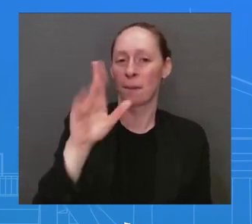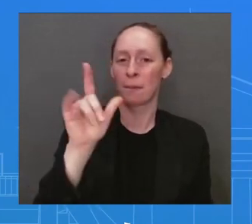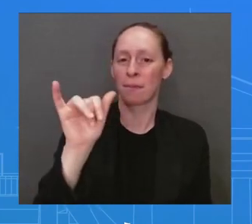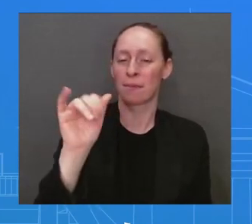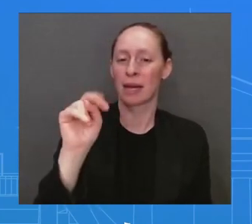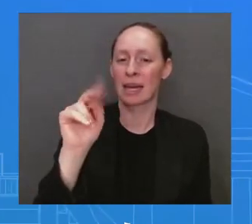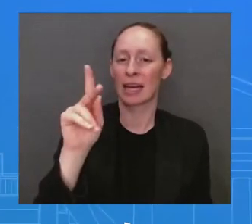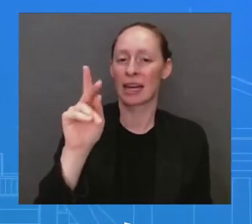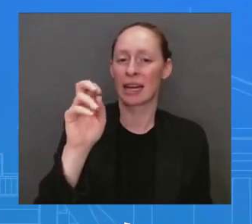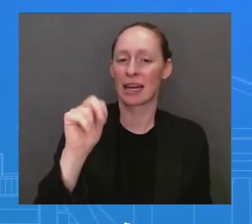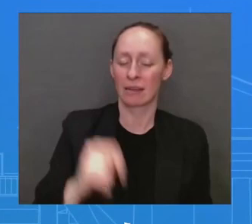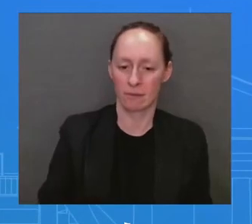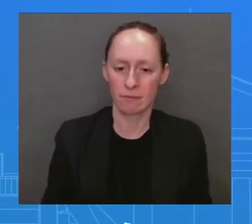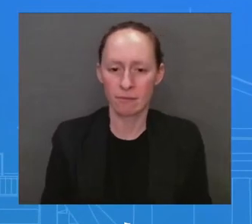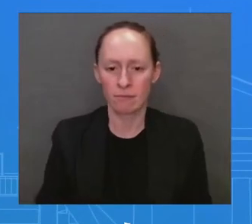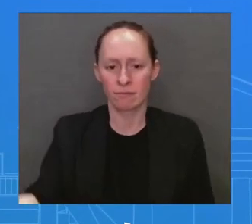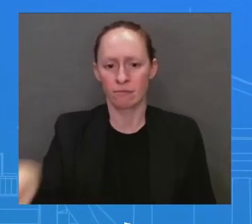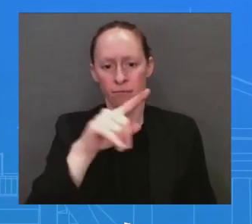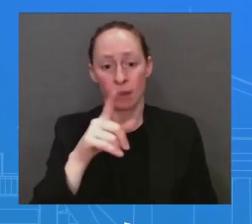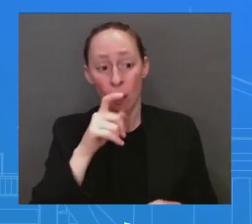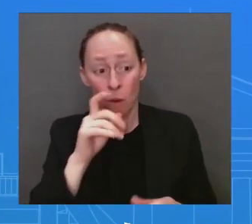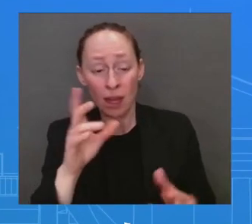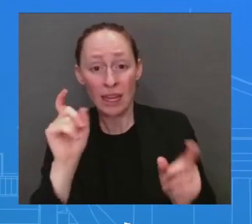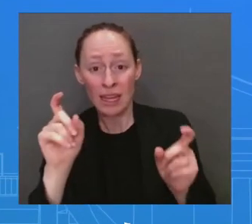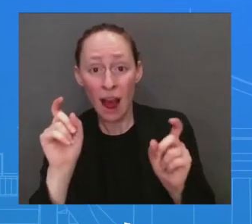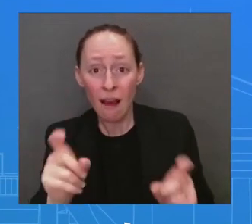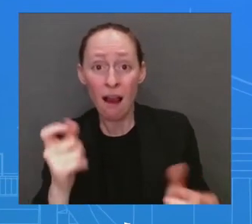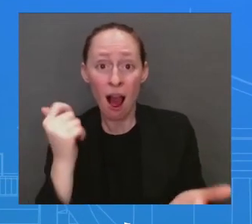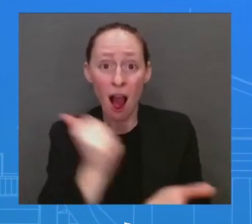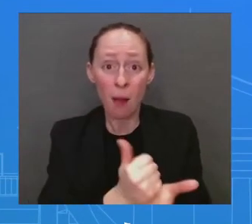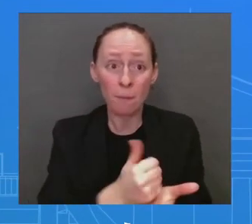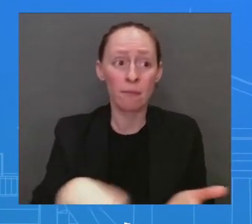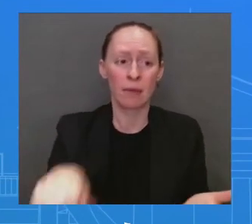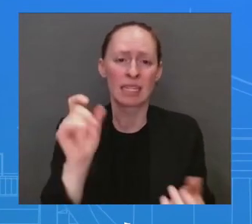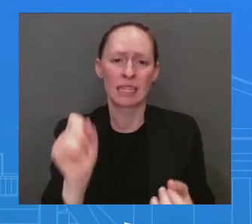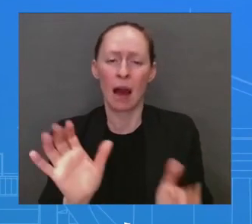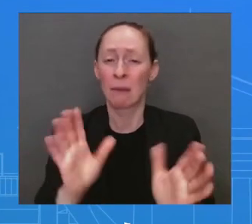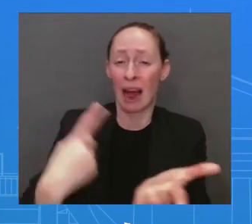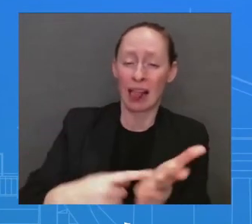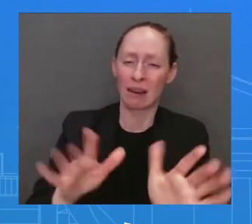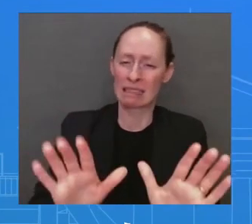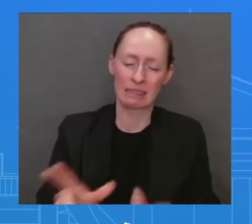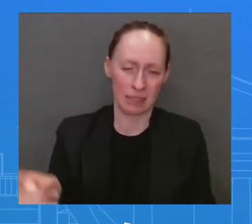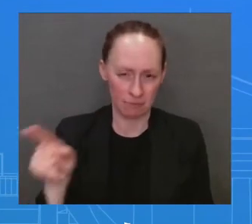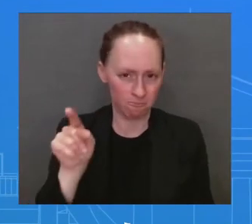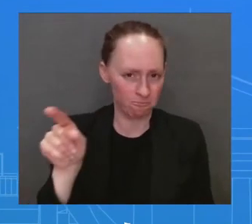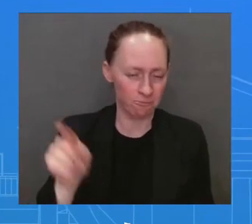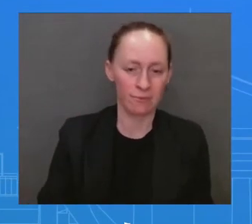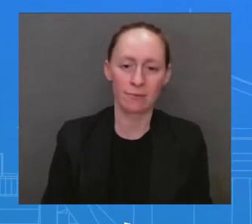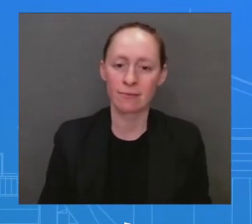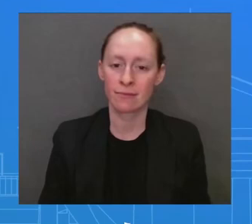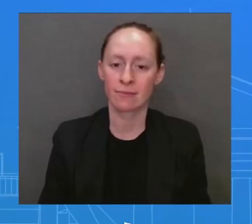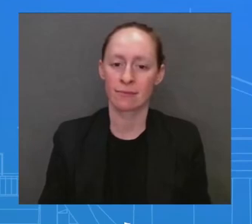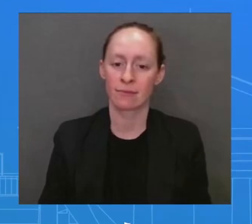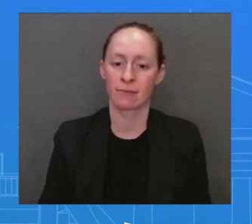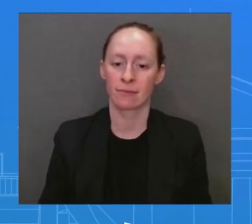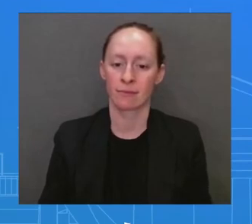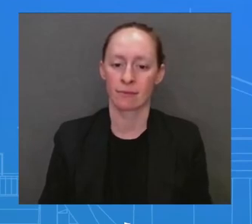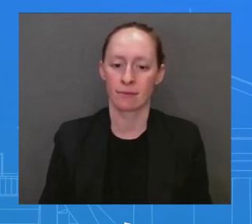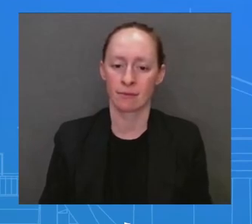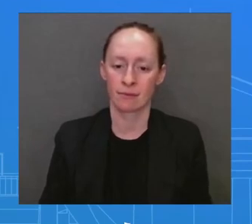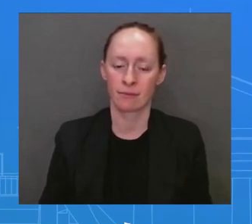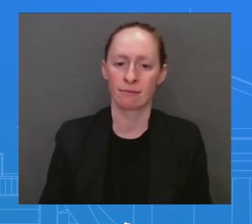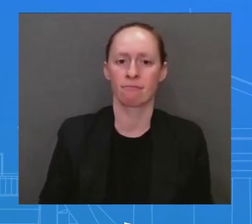And then one last thing on the 10 Americans that are unaccounted for. Is there any confirmation